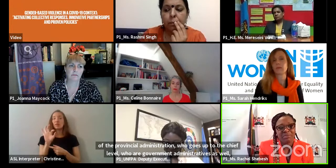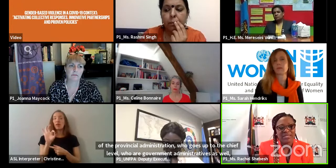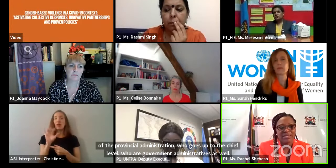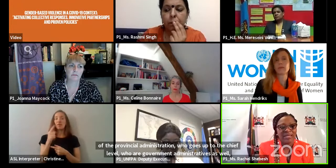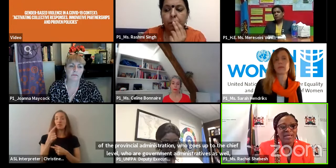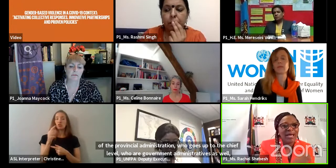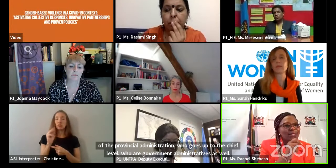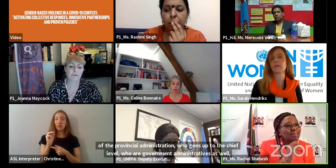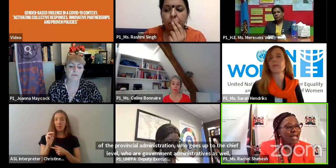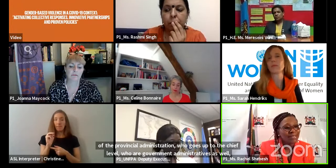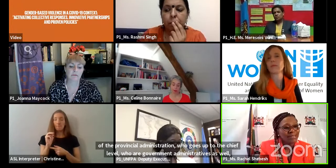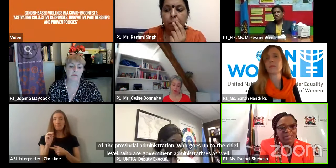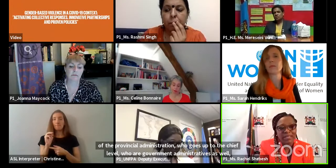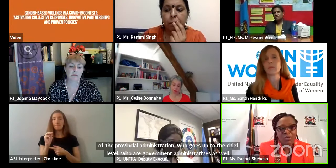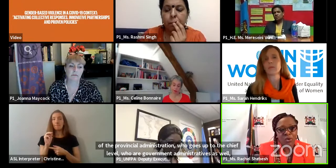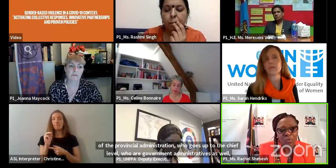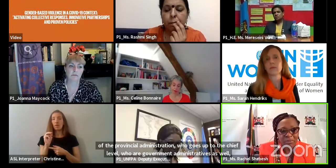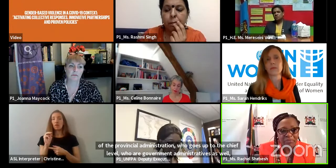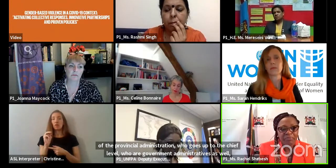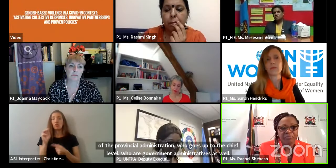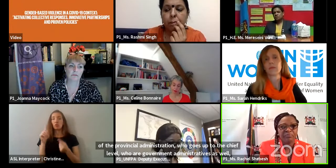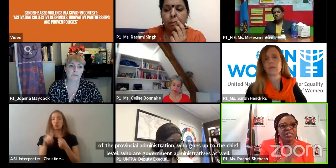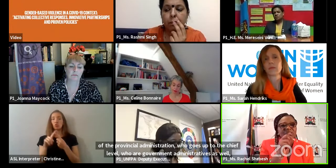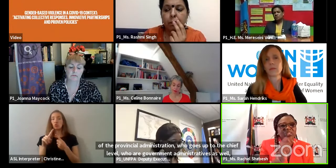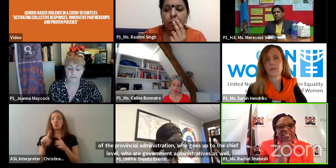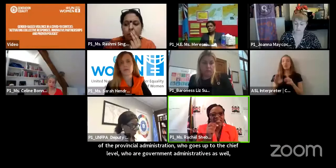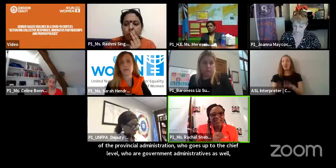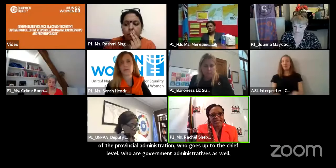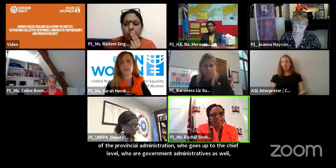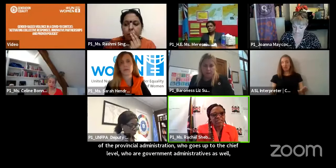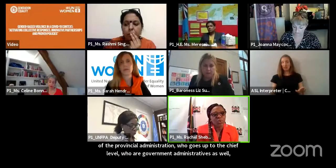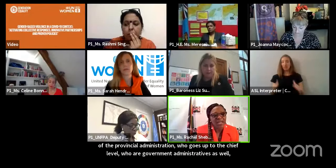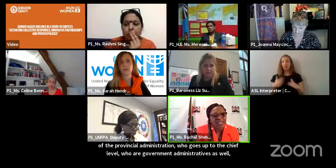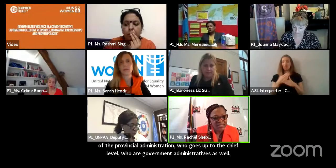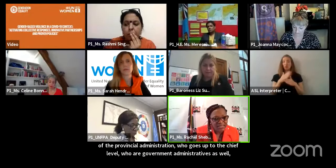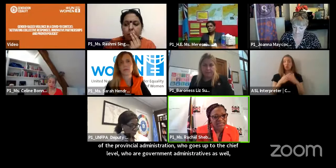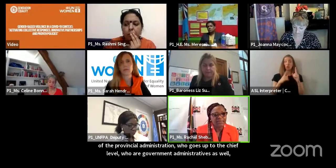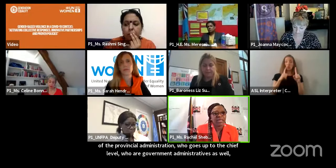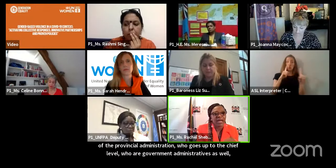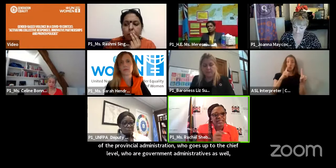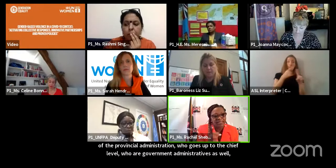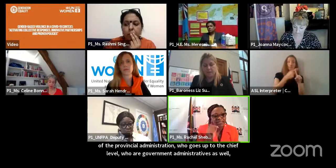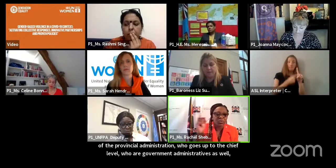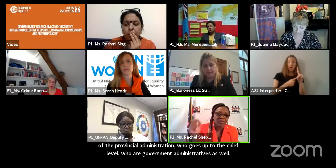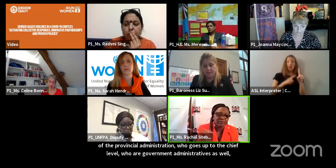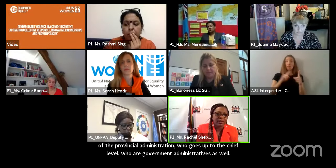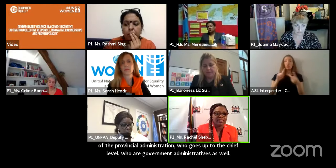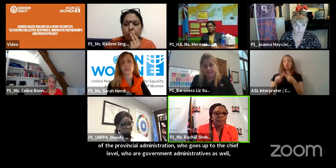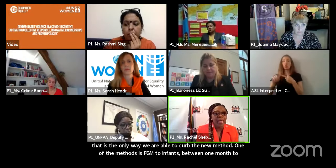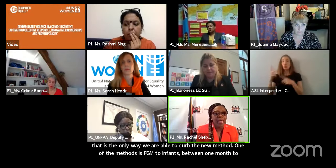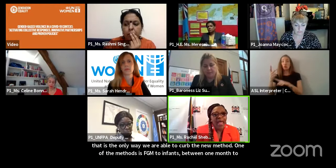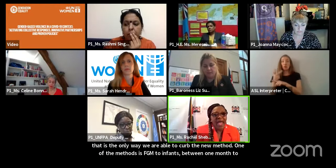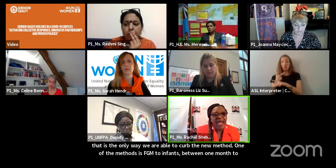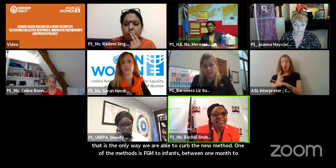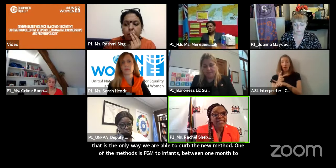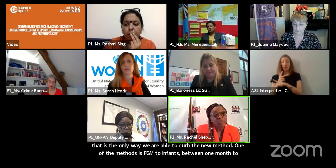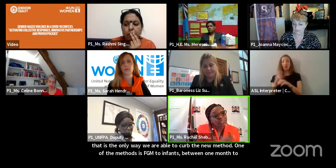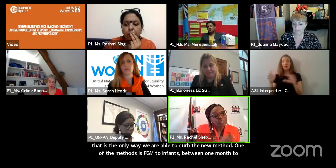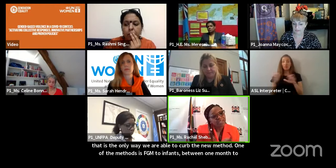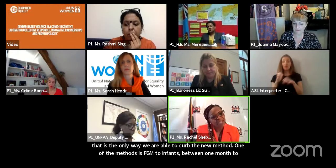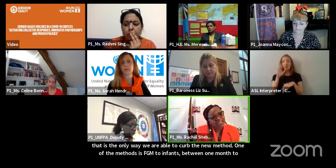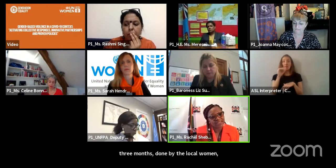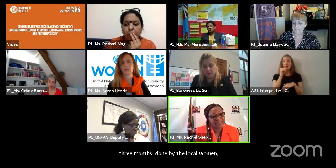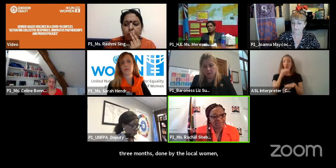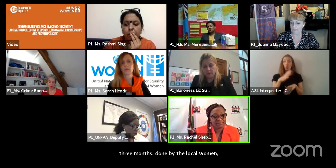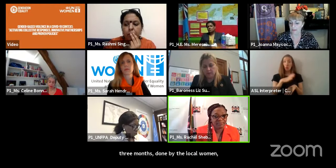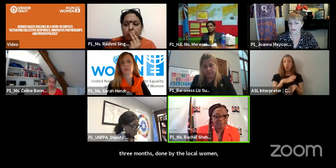to 3 months, done by the local women, translated into aunties, the names are aunties or grandmas, and they use